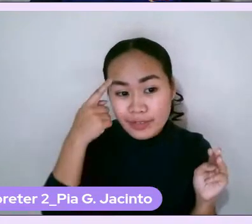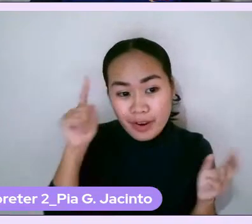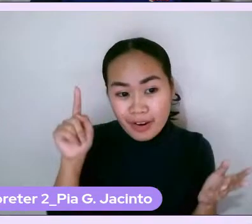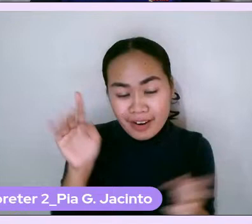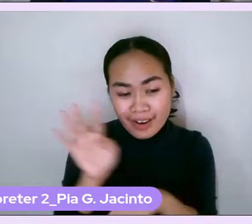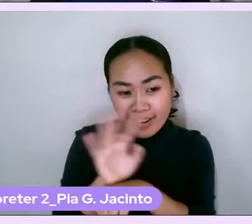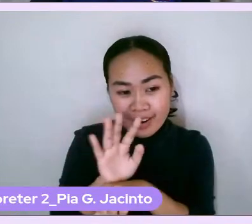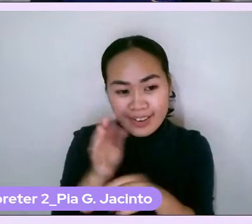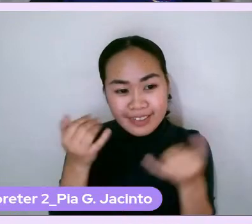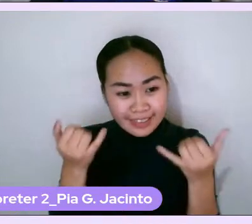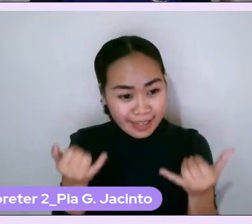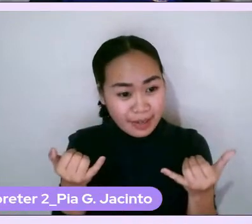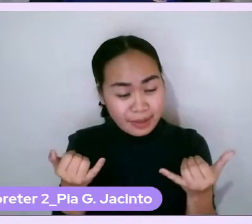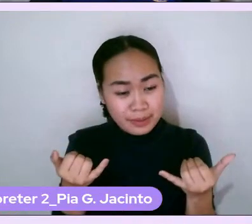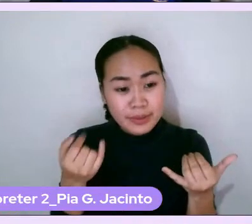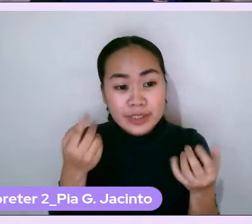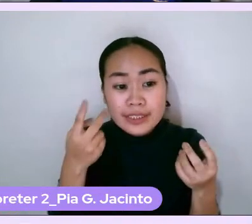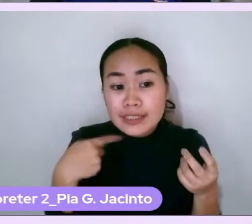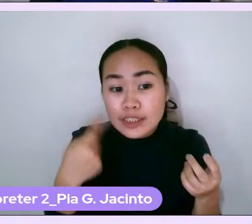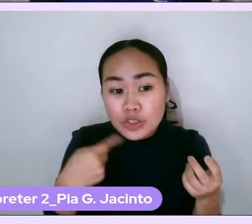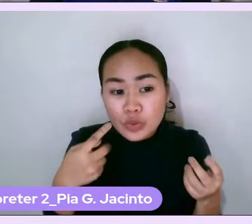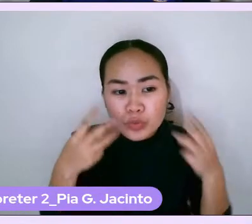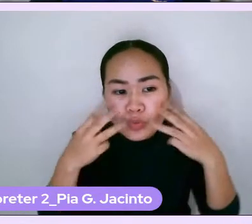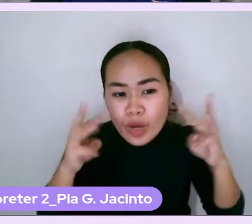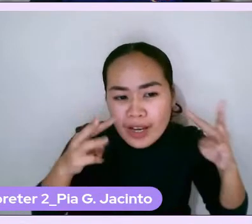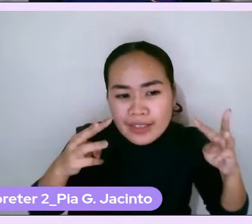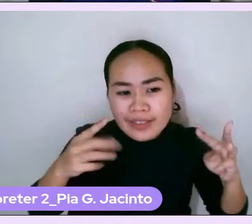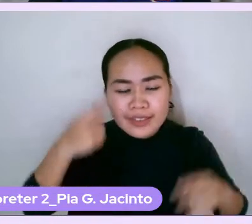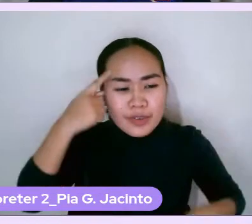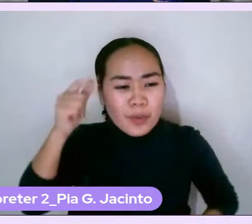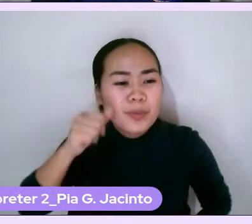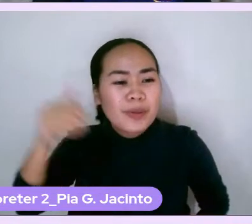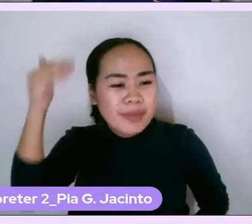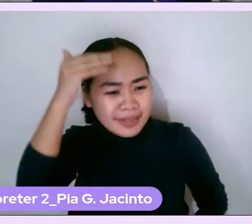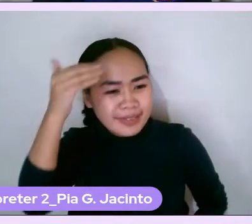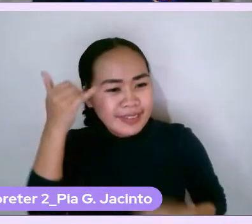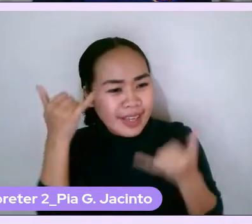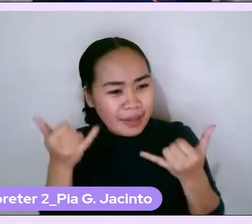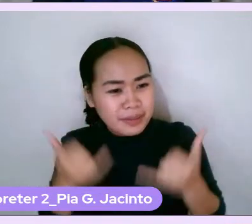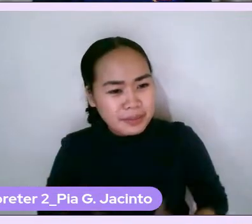ating viewers, especially sa ating mga kababaihan?